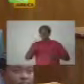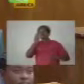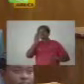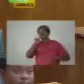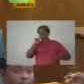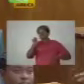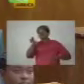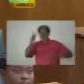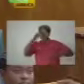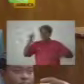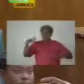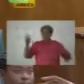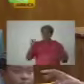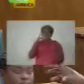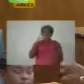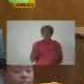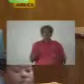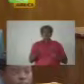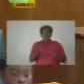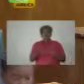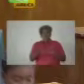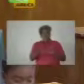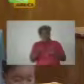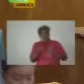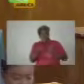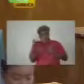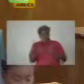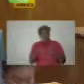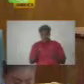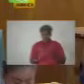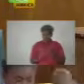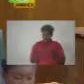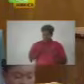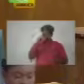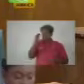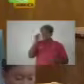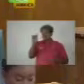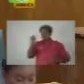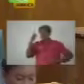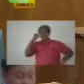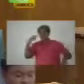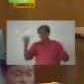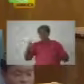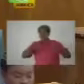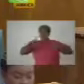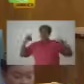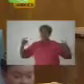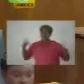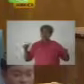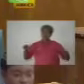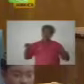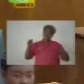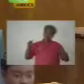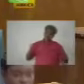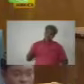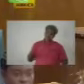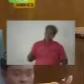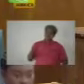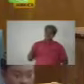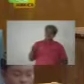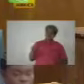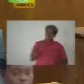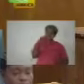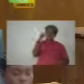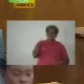zones for medium-sized activities, and with the C zones for large activities, that is when